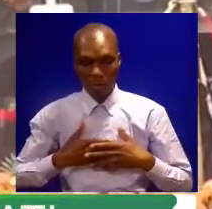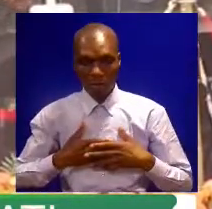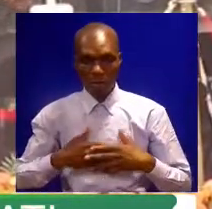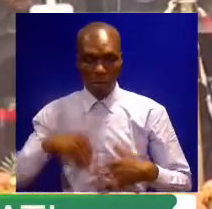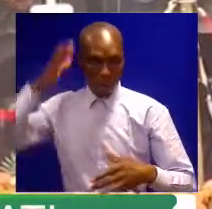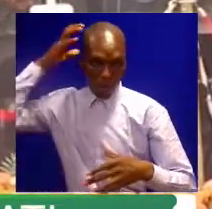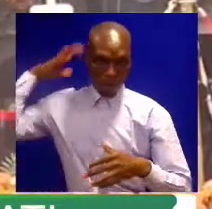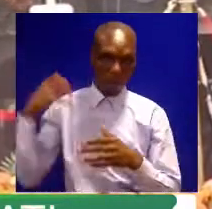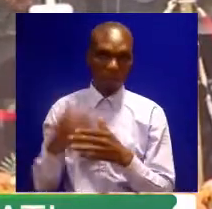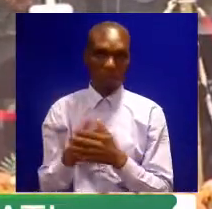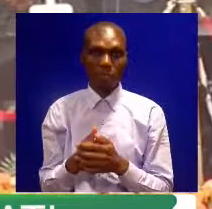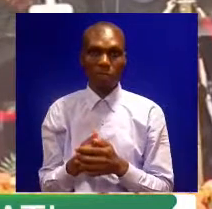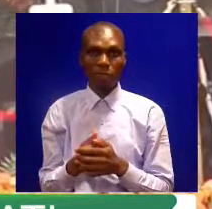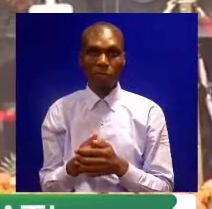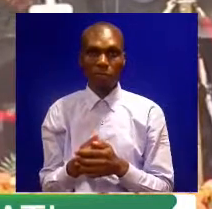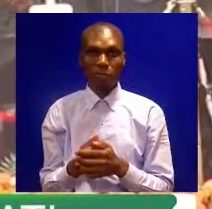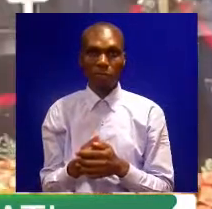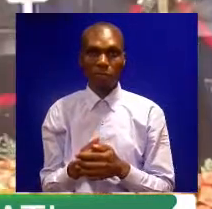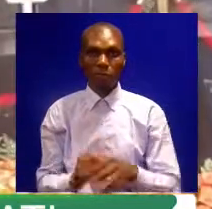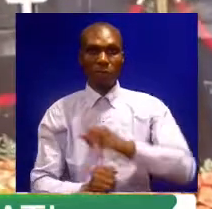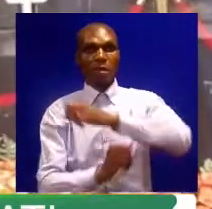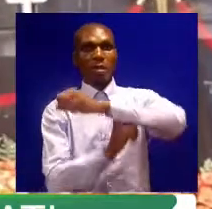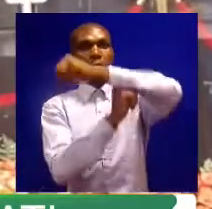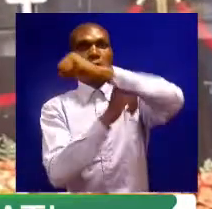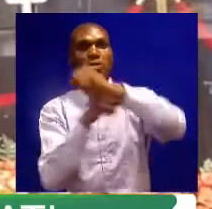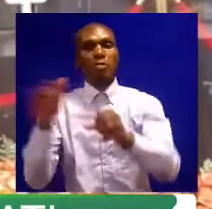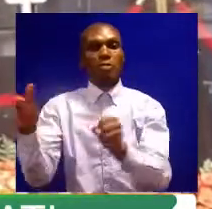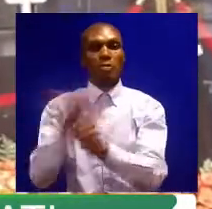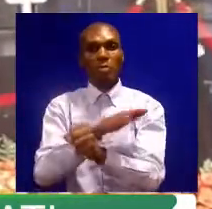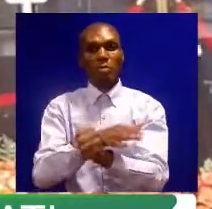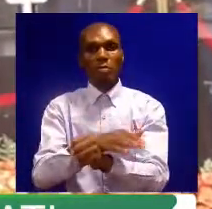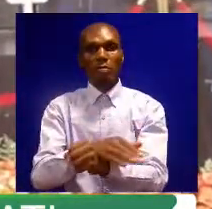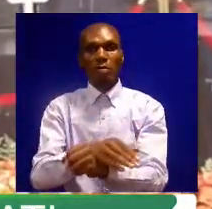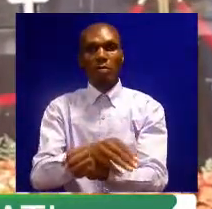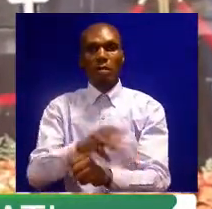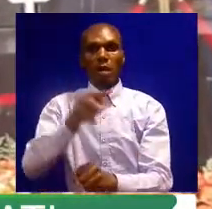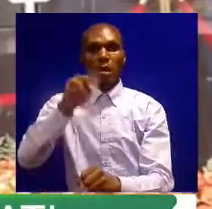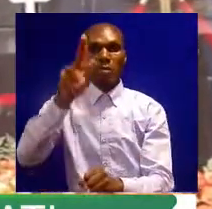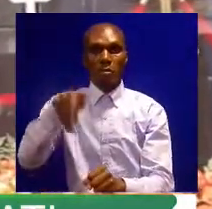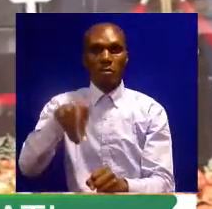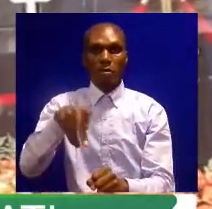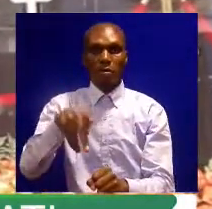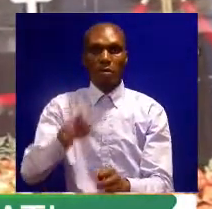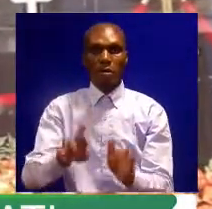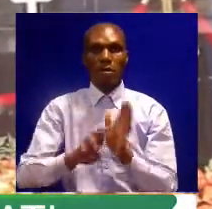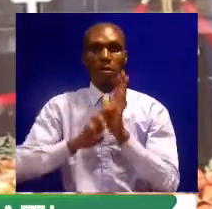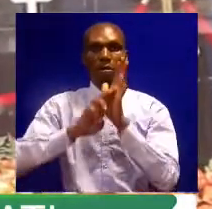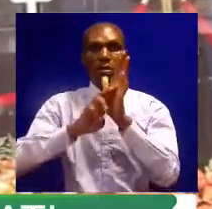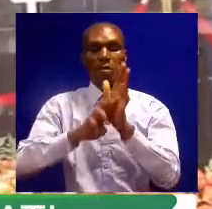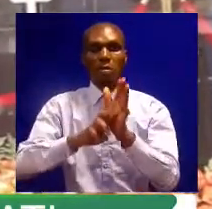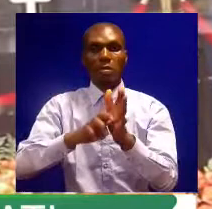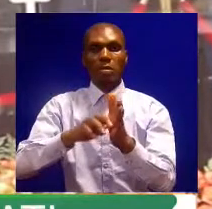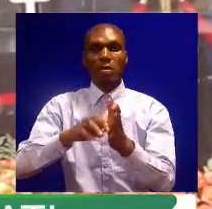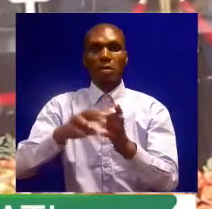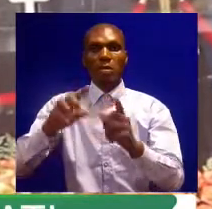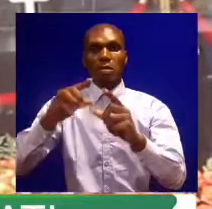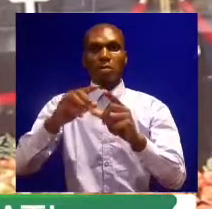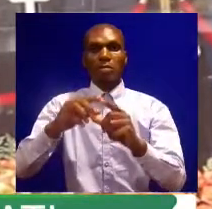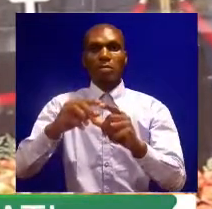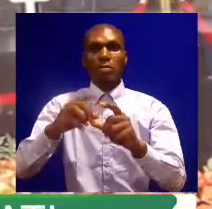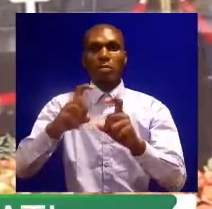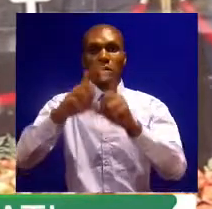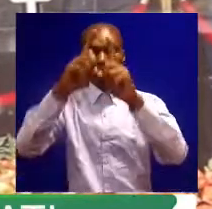Simbarati, count on our support. I am the Member of Parliament representing the great people of Bomachoge